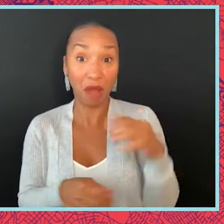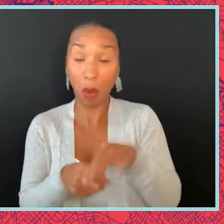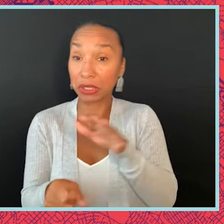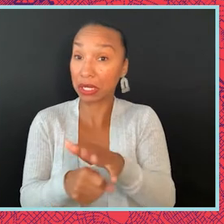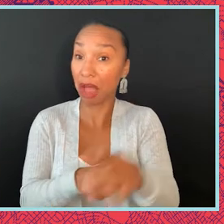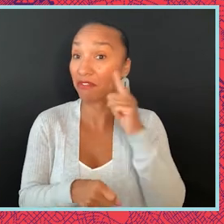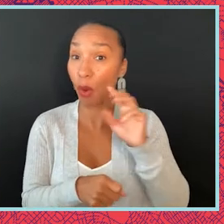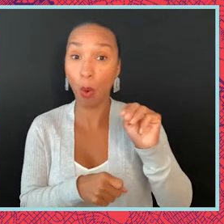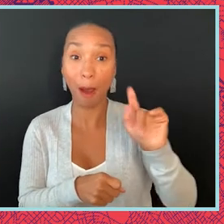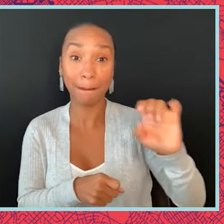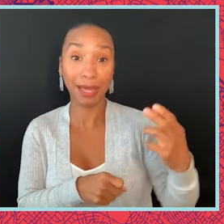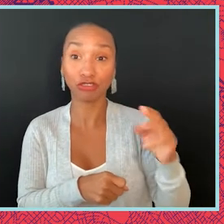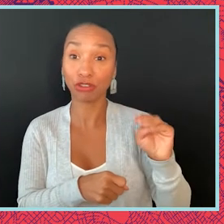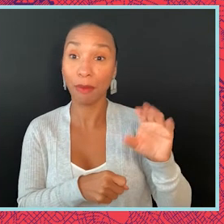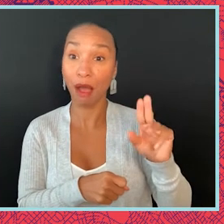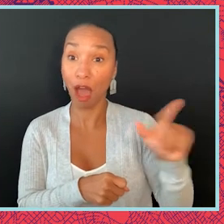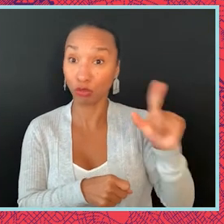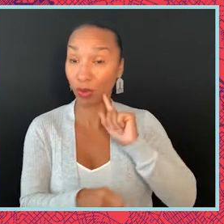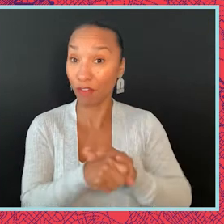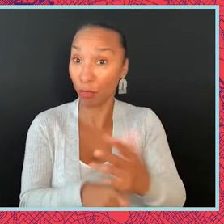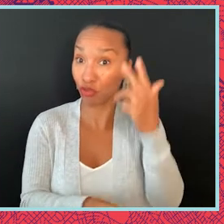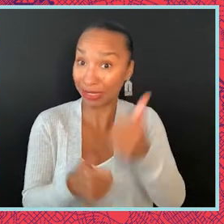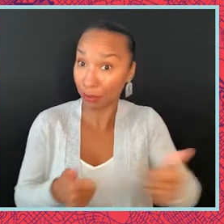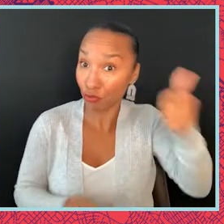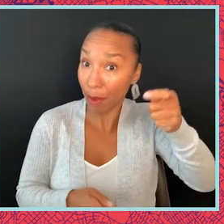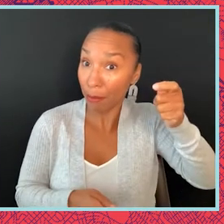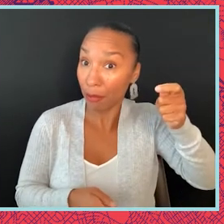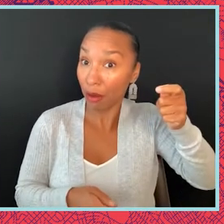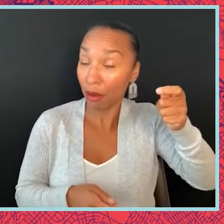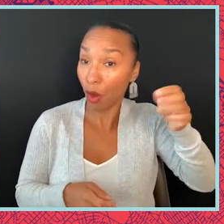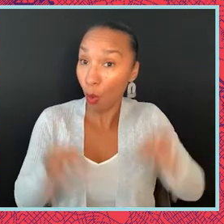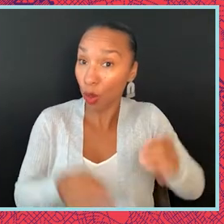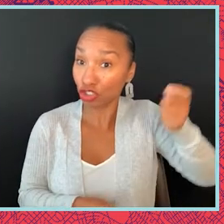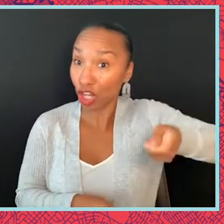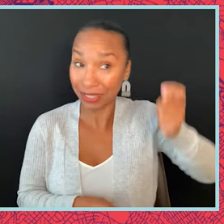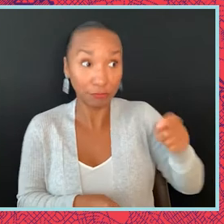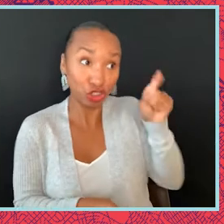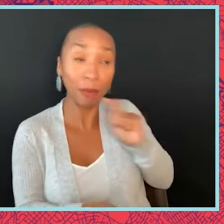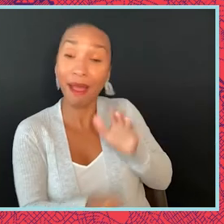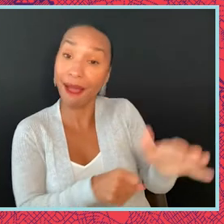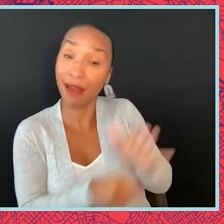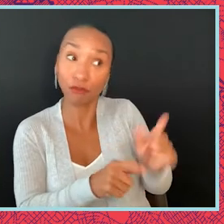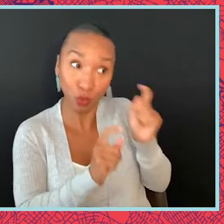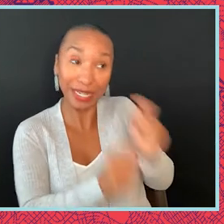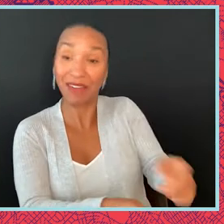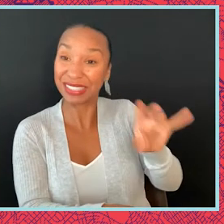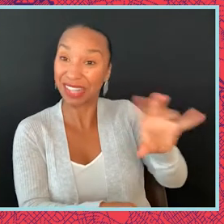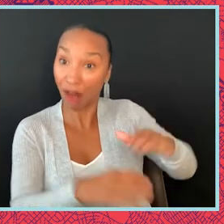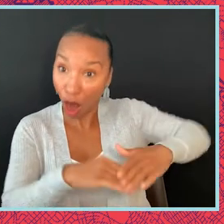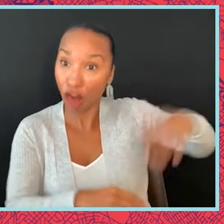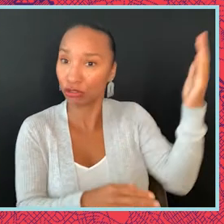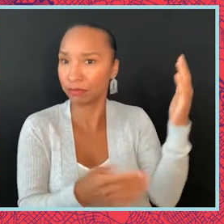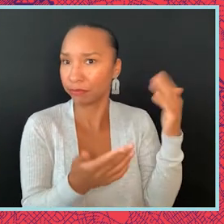to confirm three Supreme Court justices, then it should be enough to confirm democracy and give 700,000 plus residents their